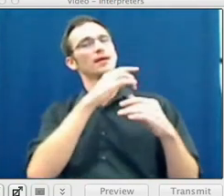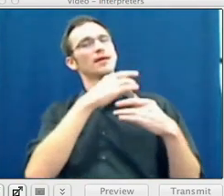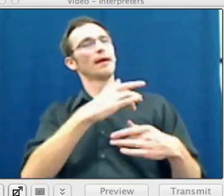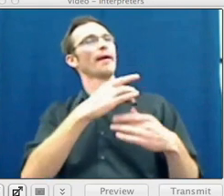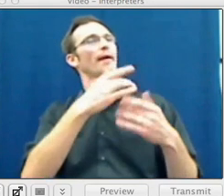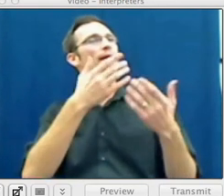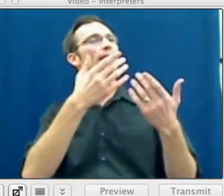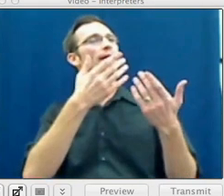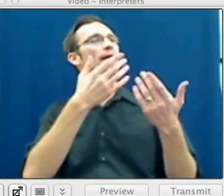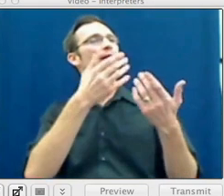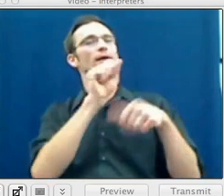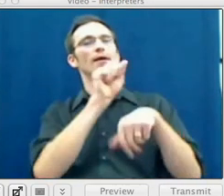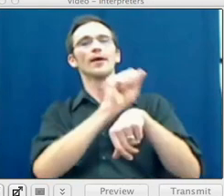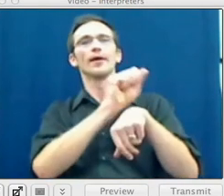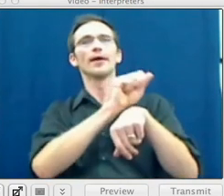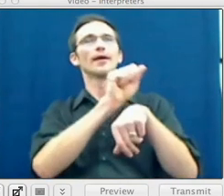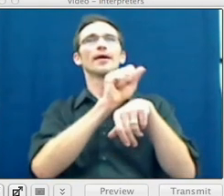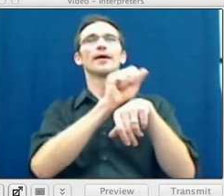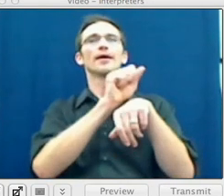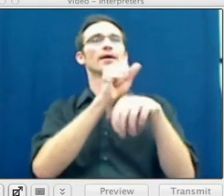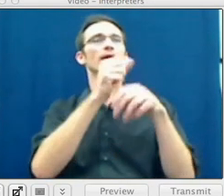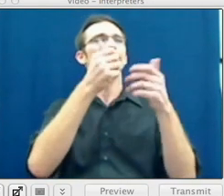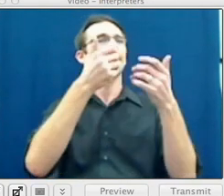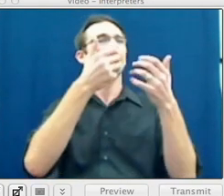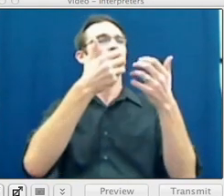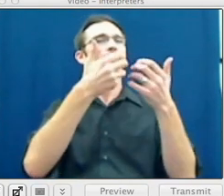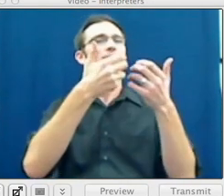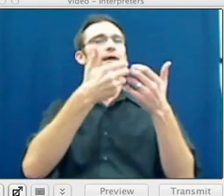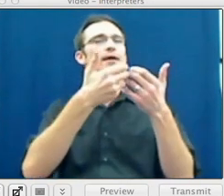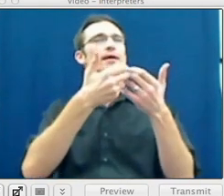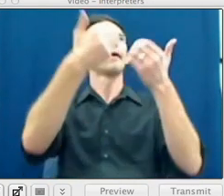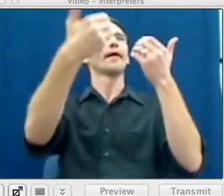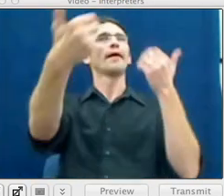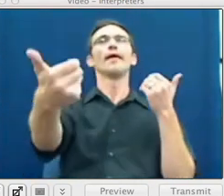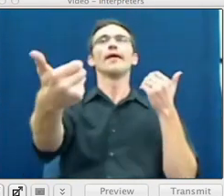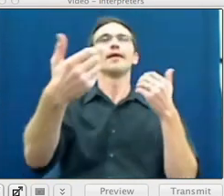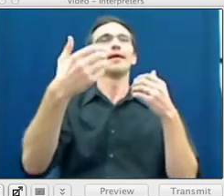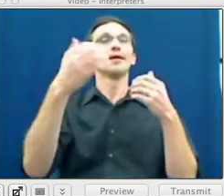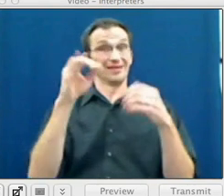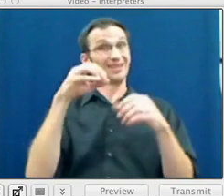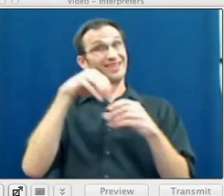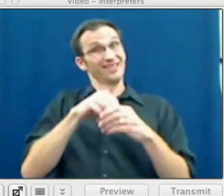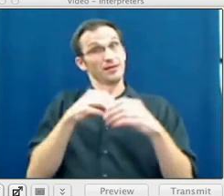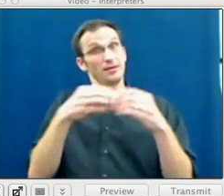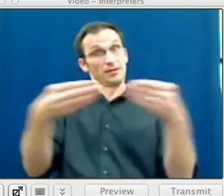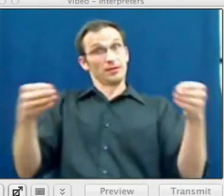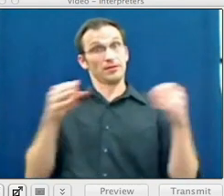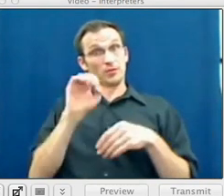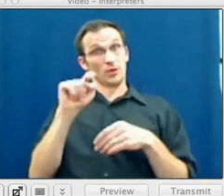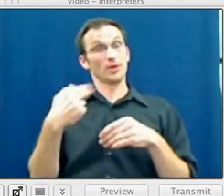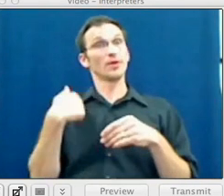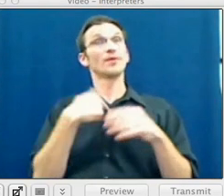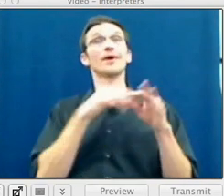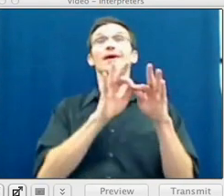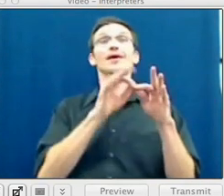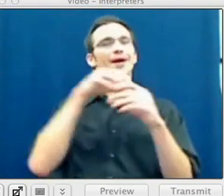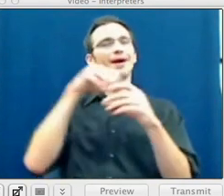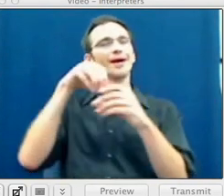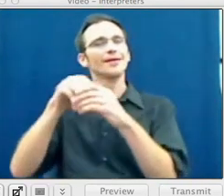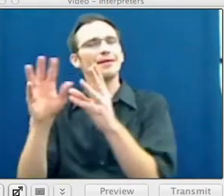away removed from the social dynamics of a conference. If we have more in common with the practice